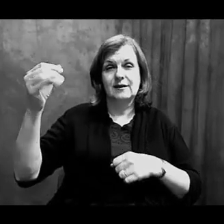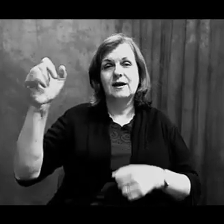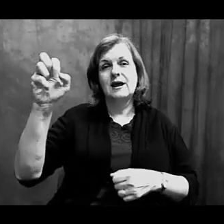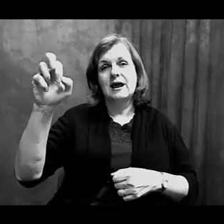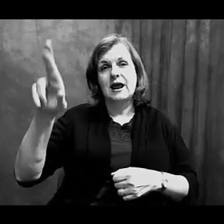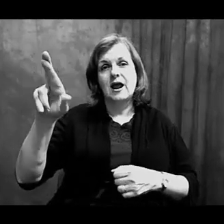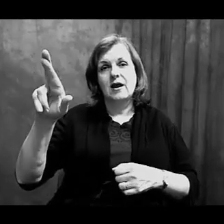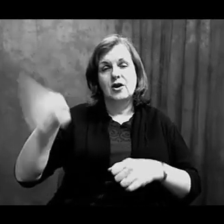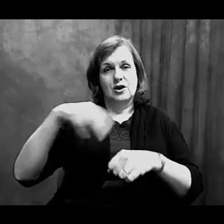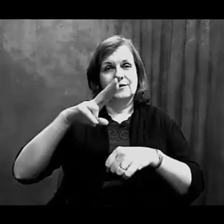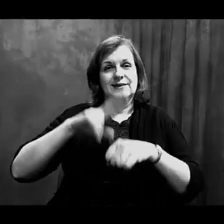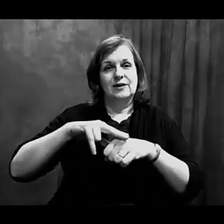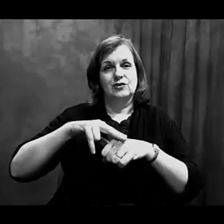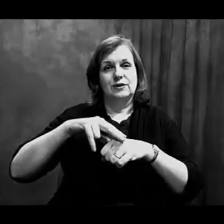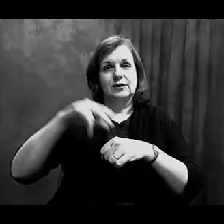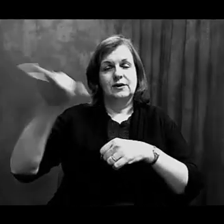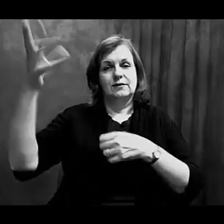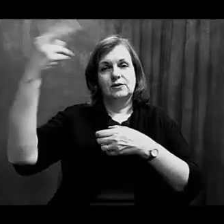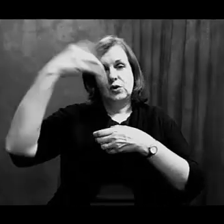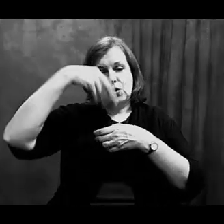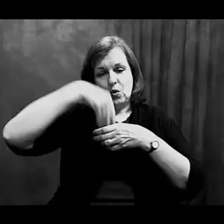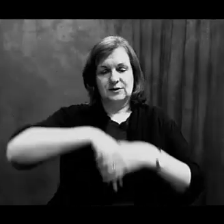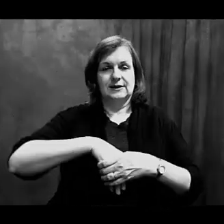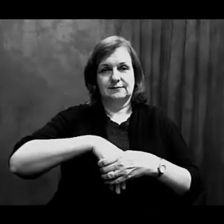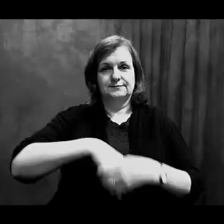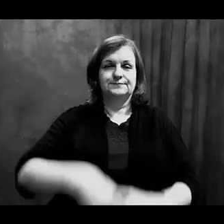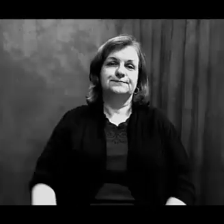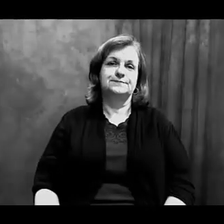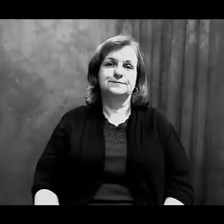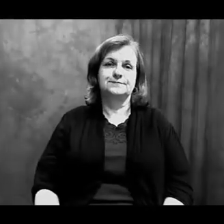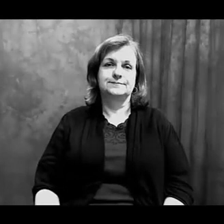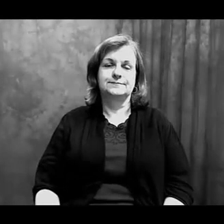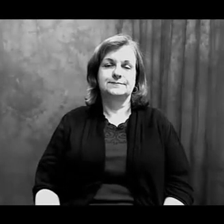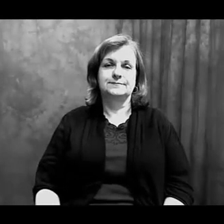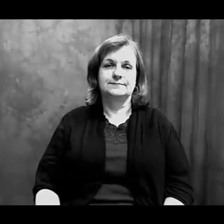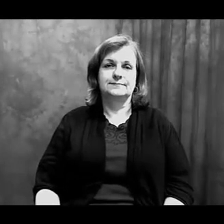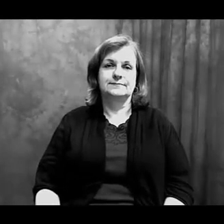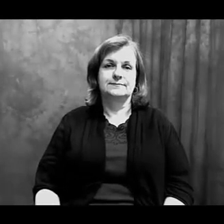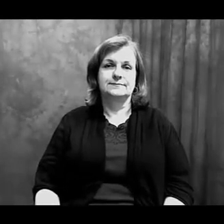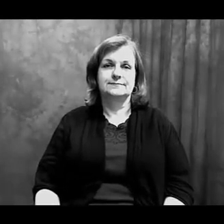air moves in.